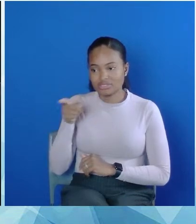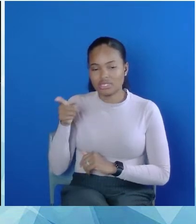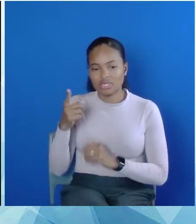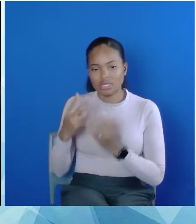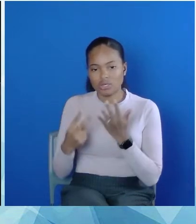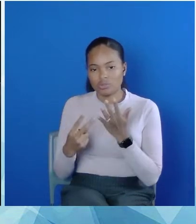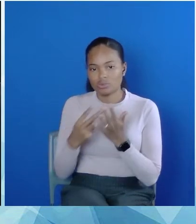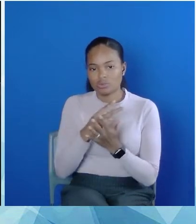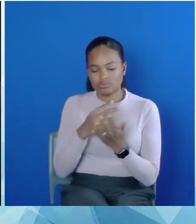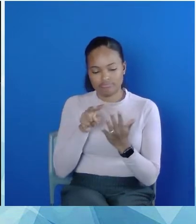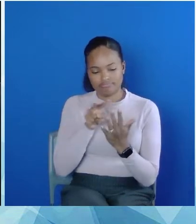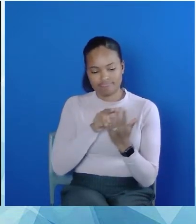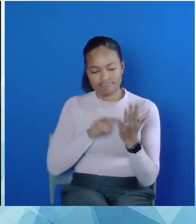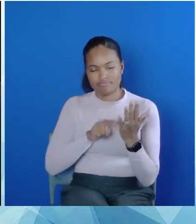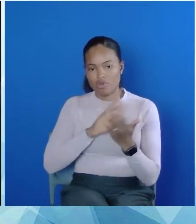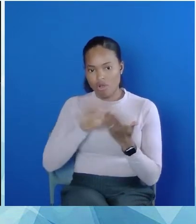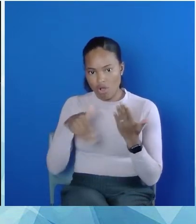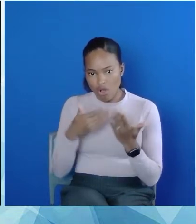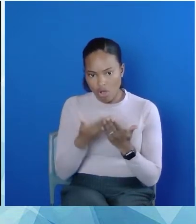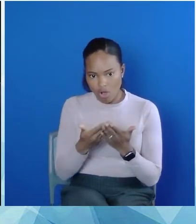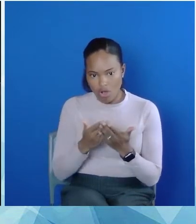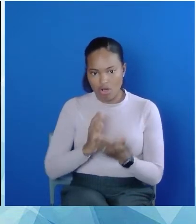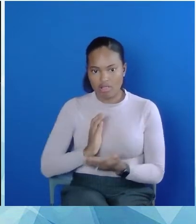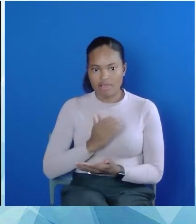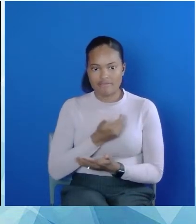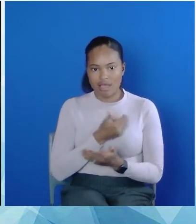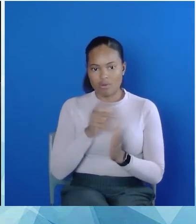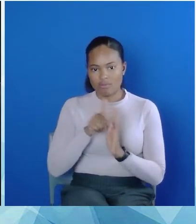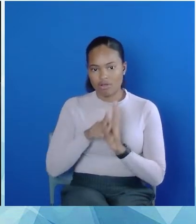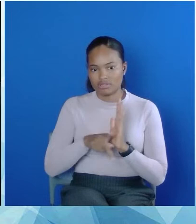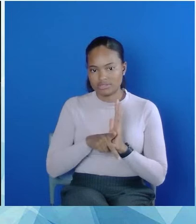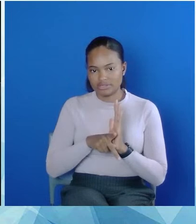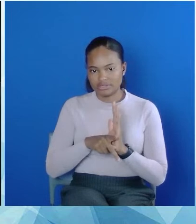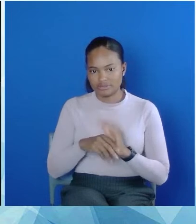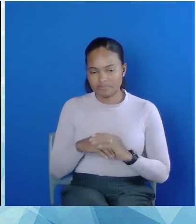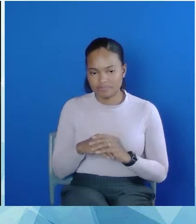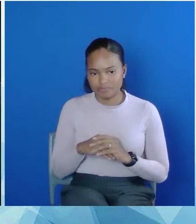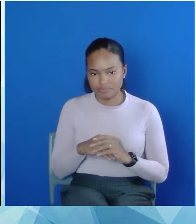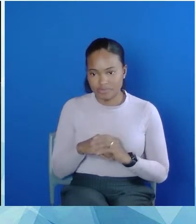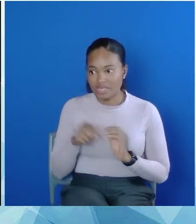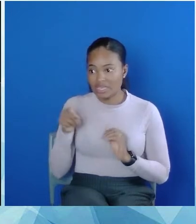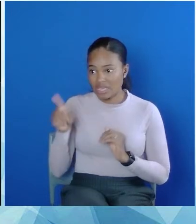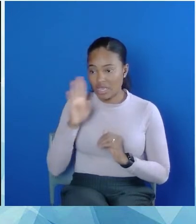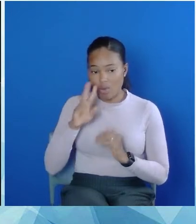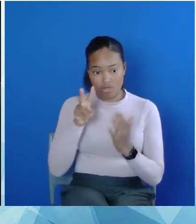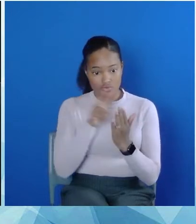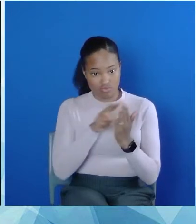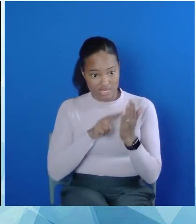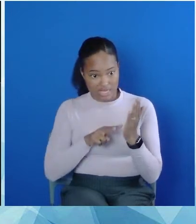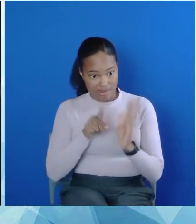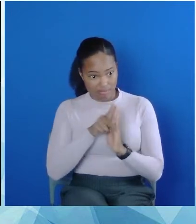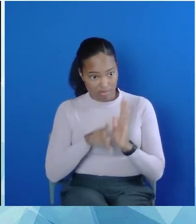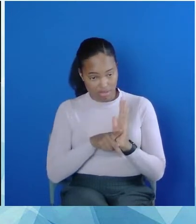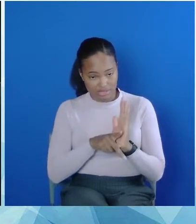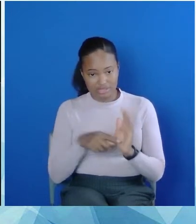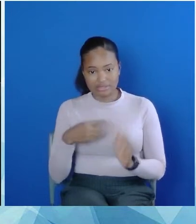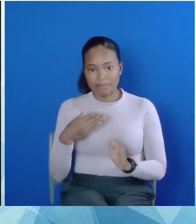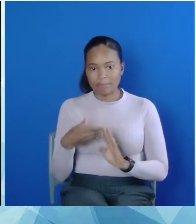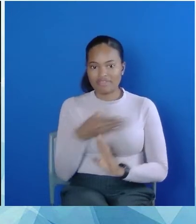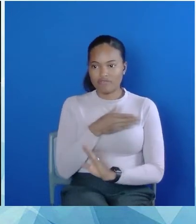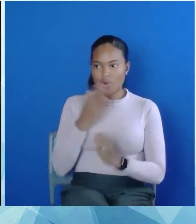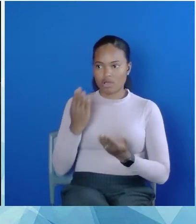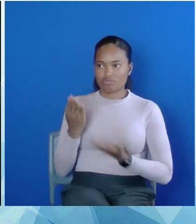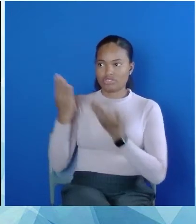all of our revisions of policies. So he would review those policies before they were presented to the board